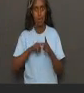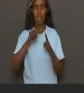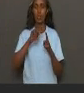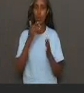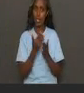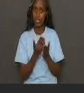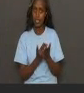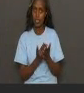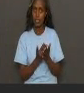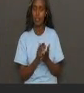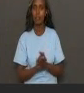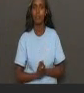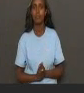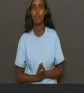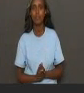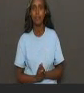Let's get back to our lesson.